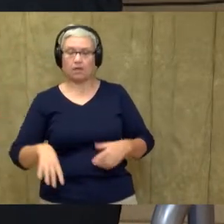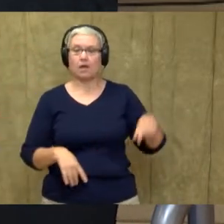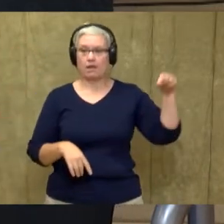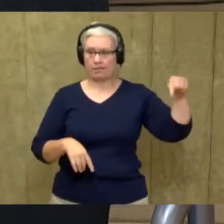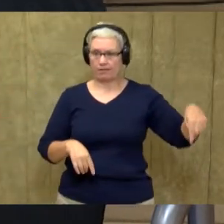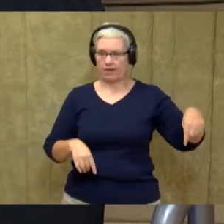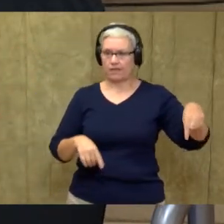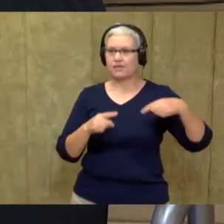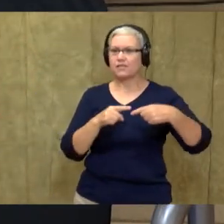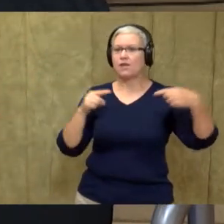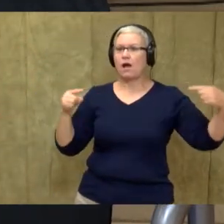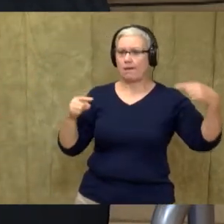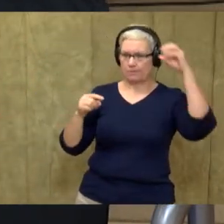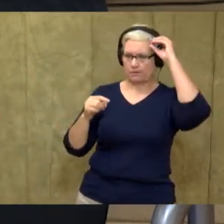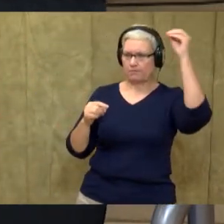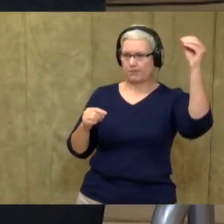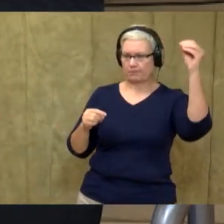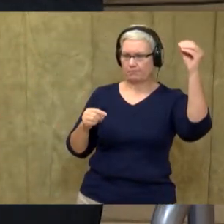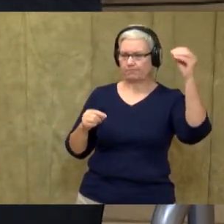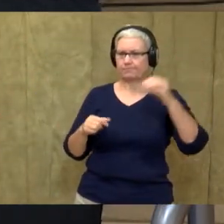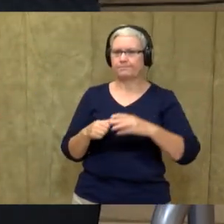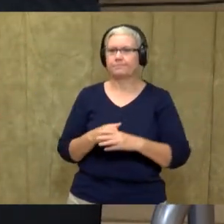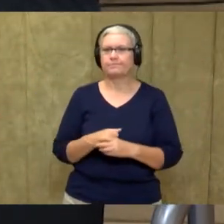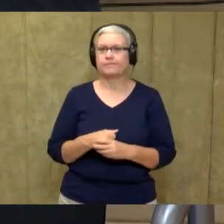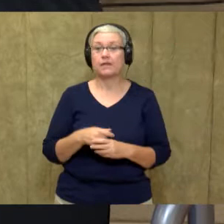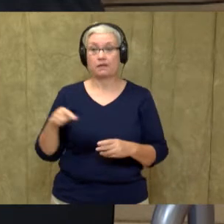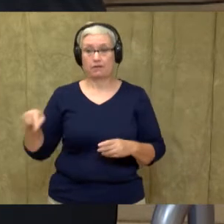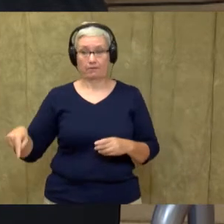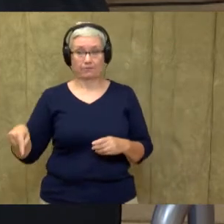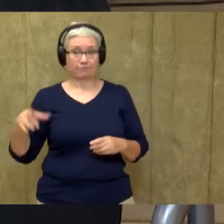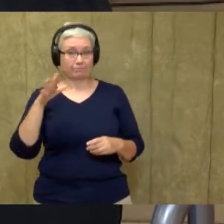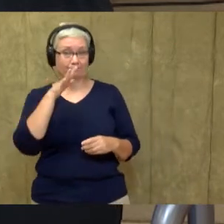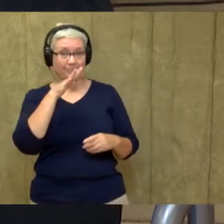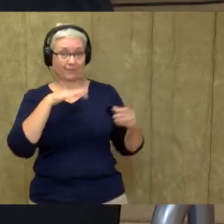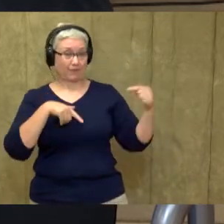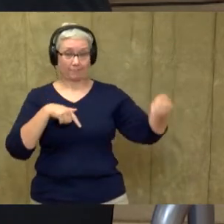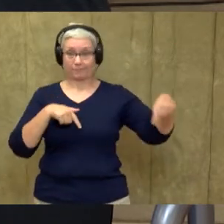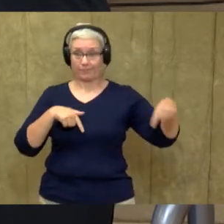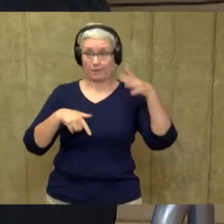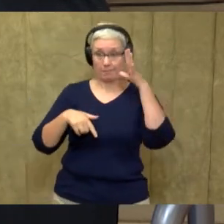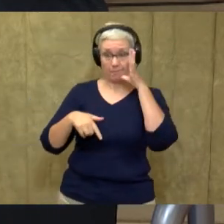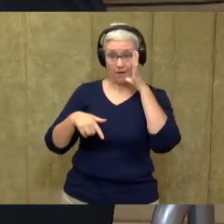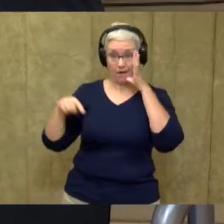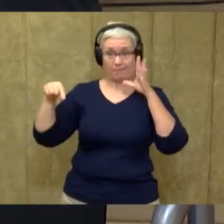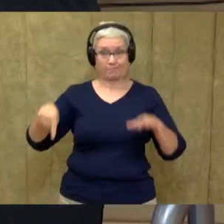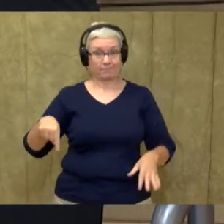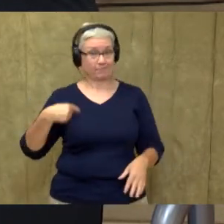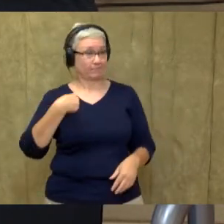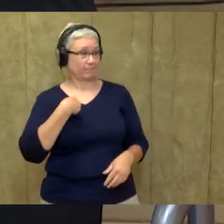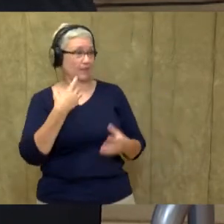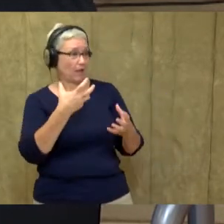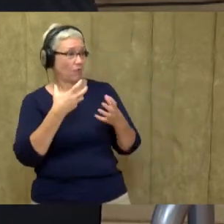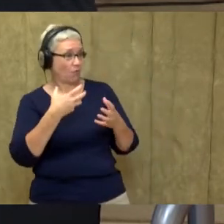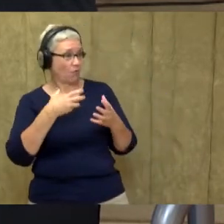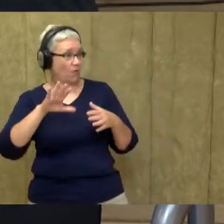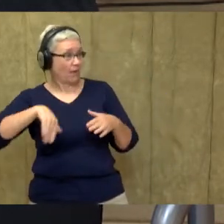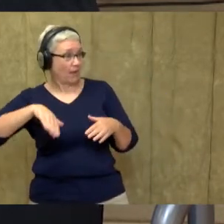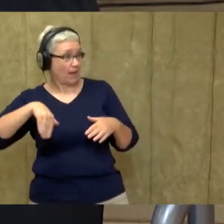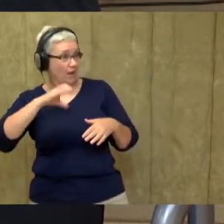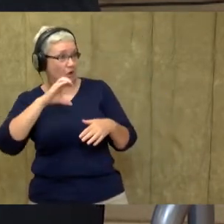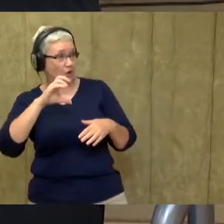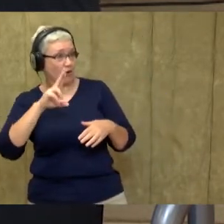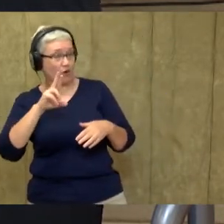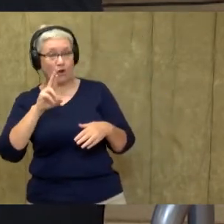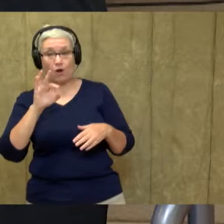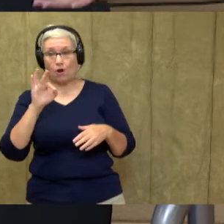that you need a later curfew, your claim is that you need a later curfew, okay? Well, why? Because you're growing up